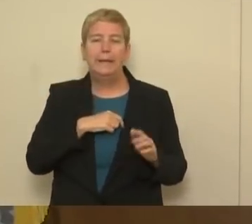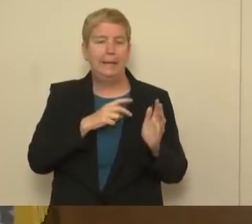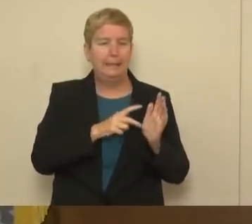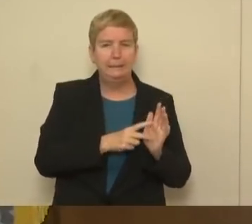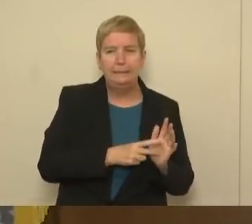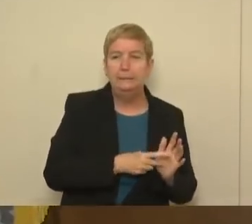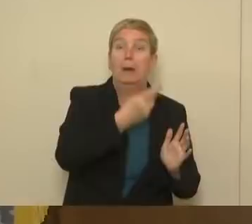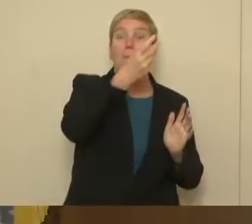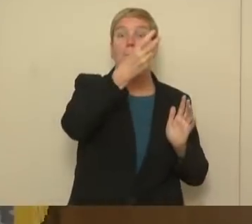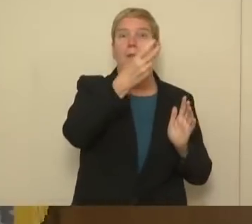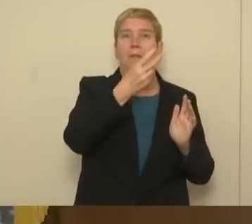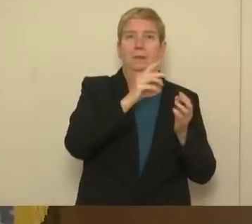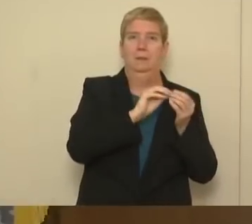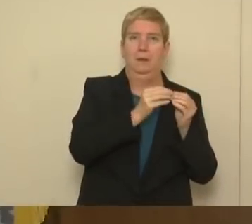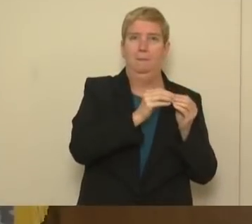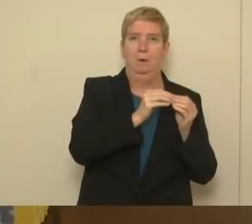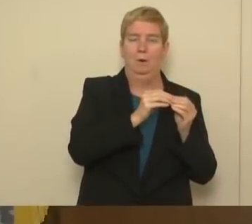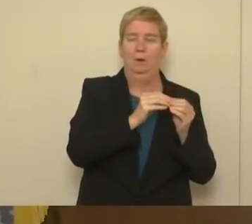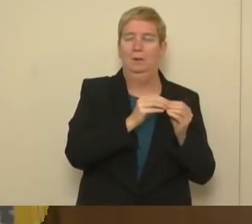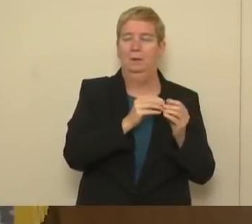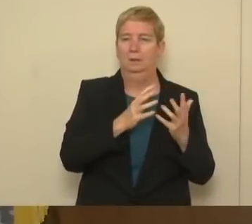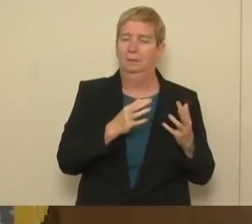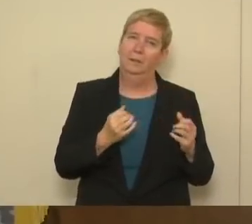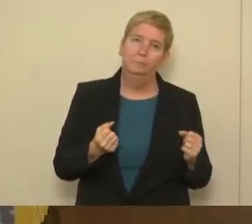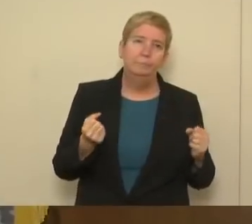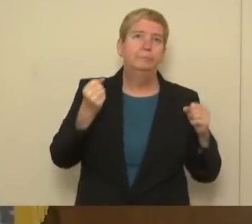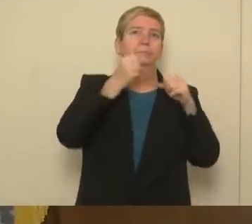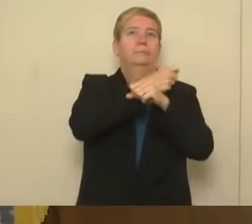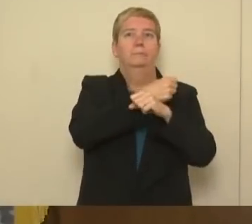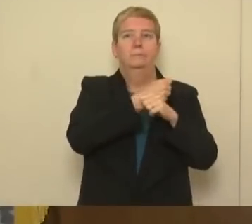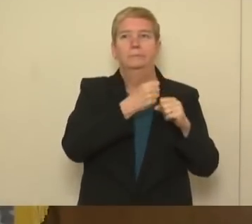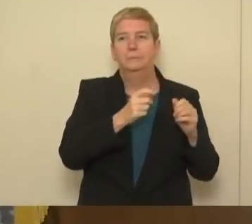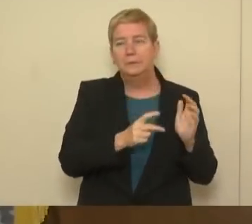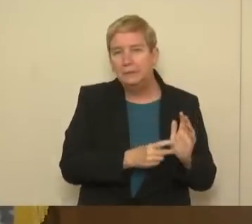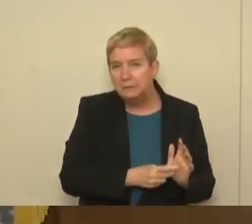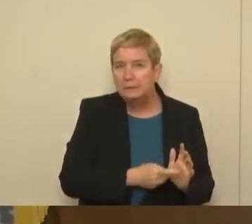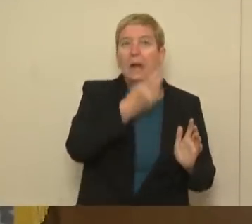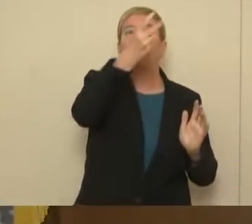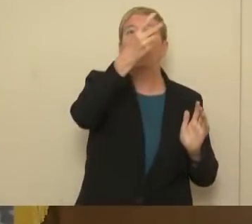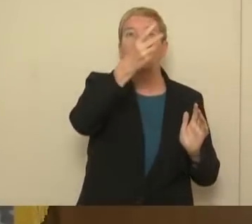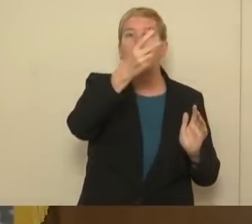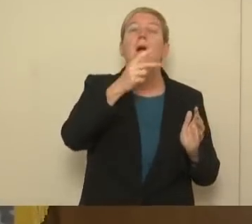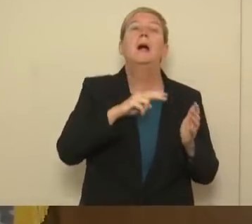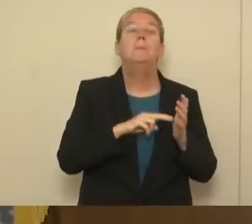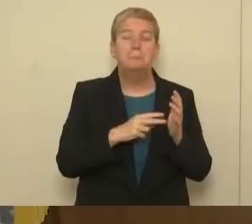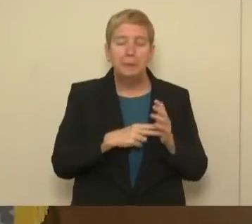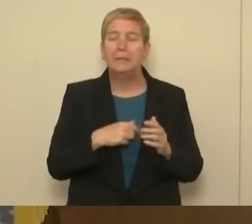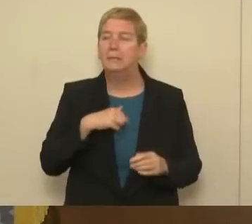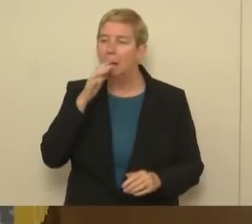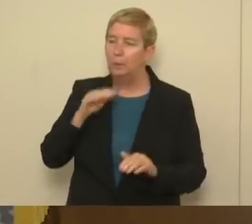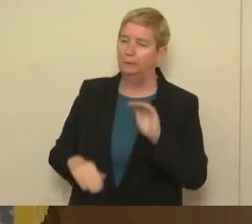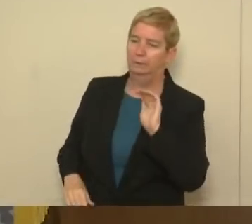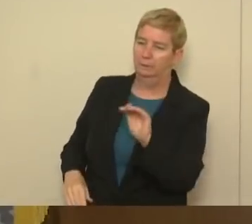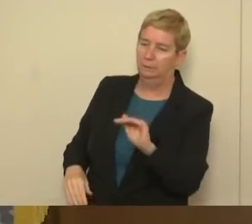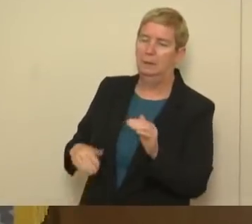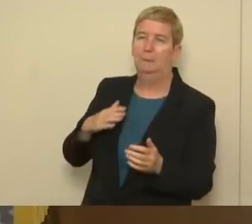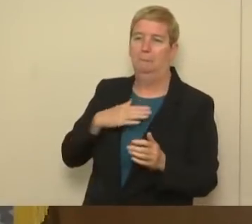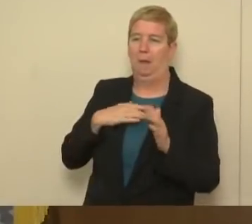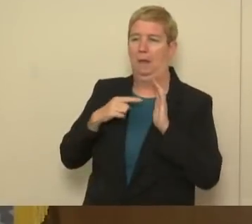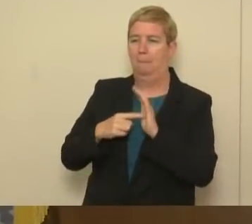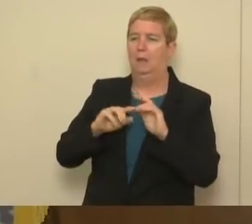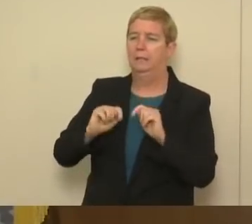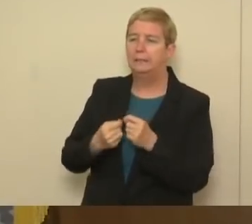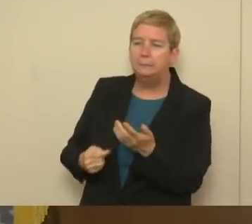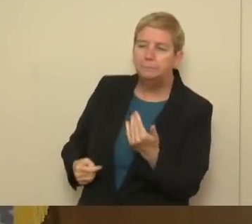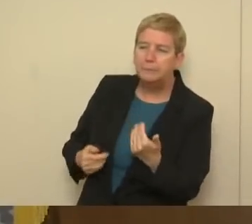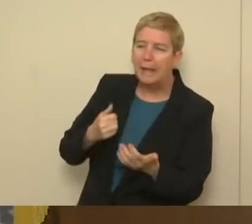exponential issues, then I would certainly push the modeling team to explain to me what we need to do to nip